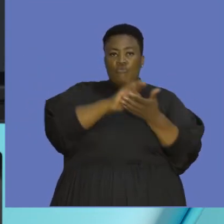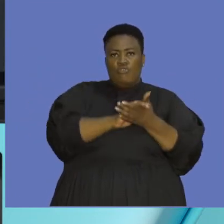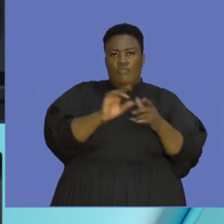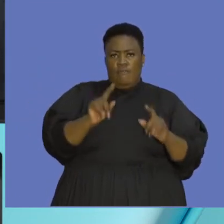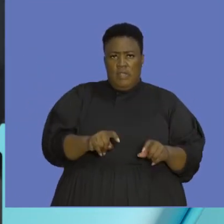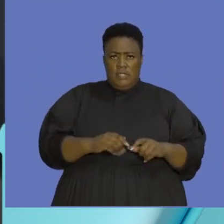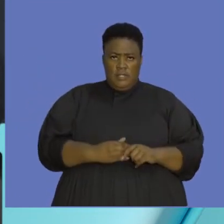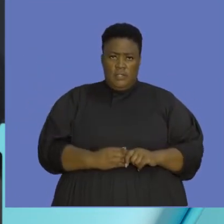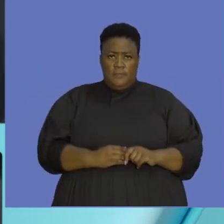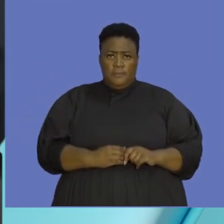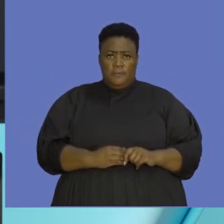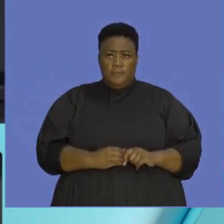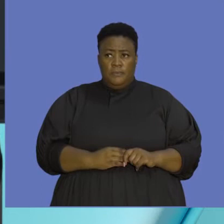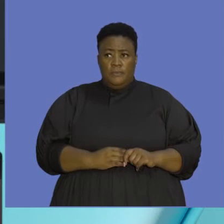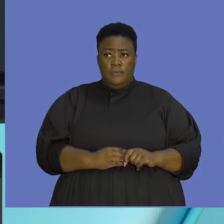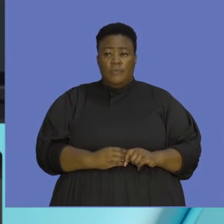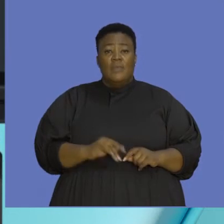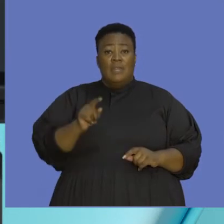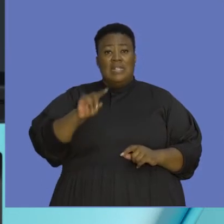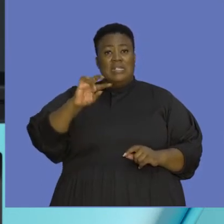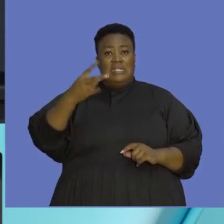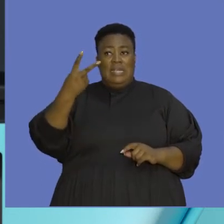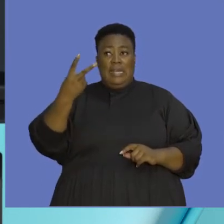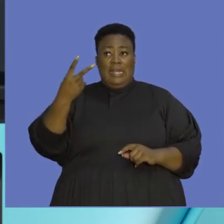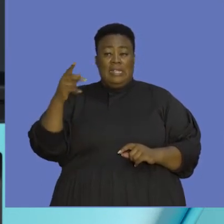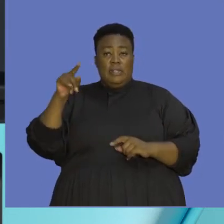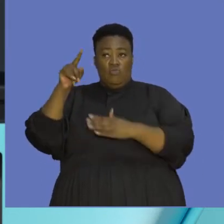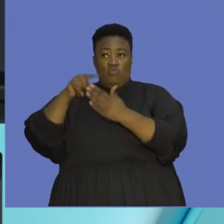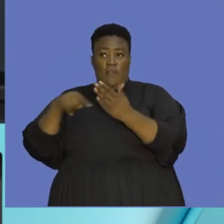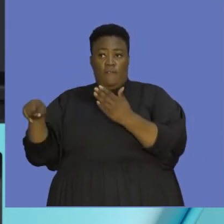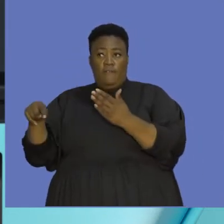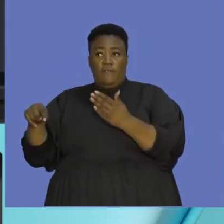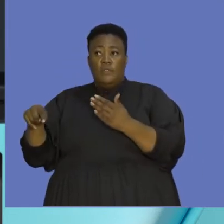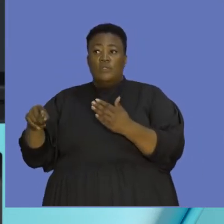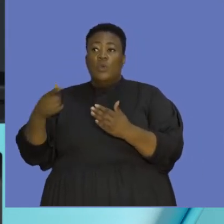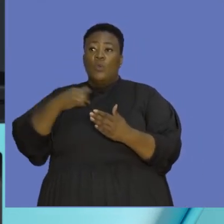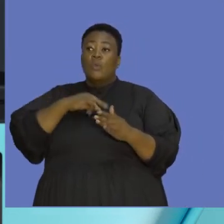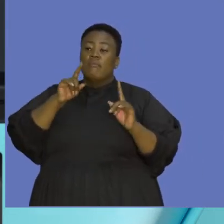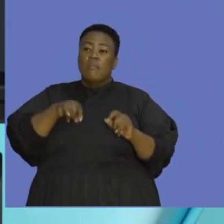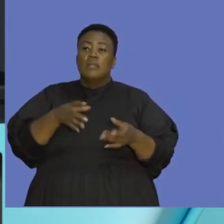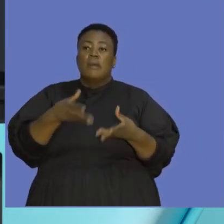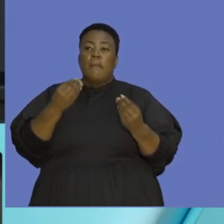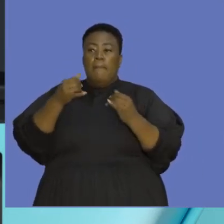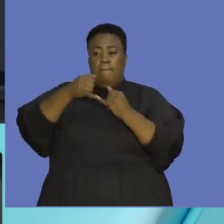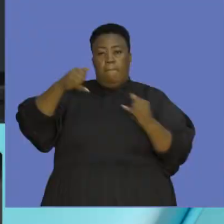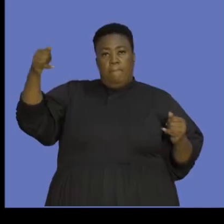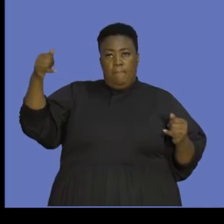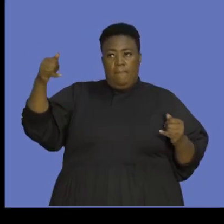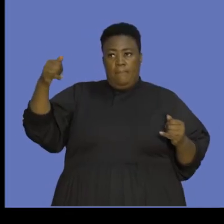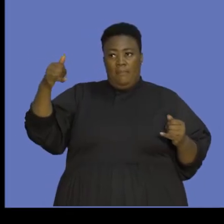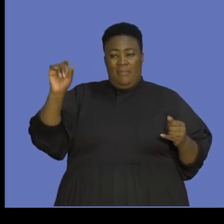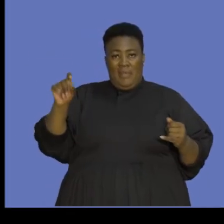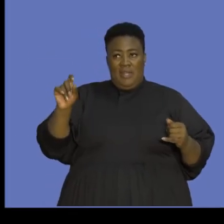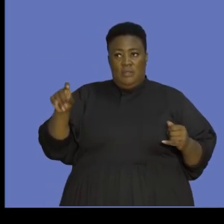to prove they're inversely proportional, which is the second graph, okay? So we have to